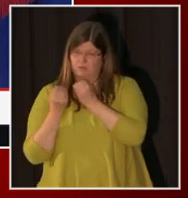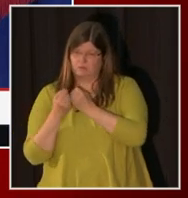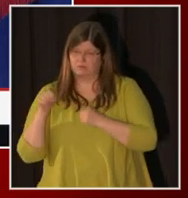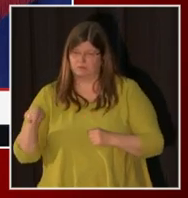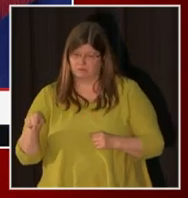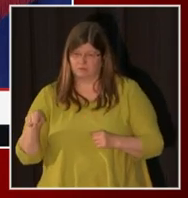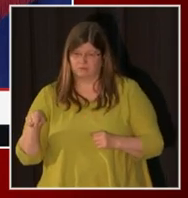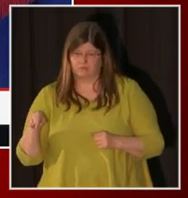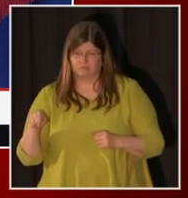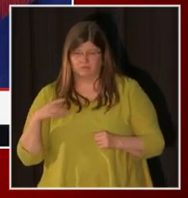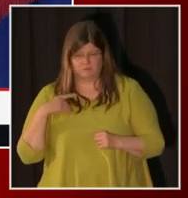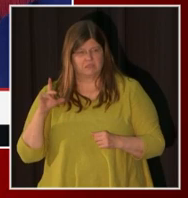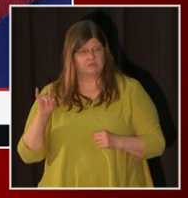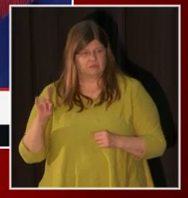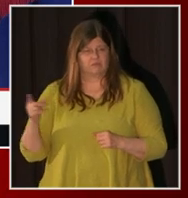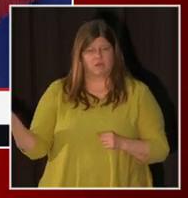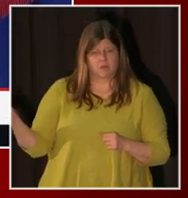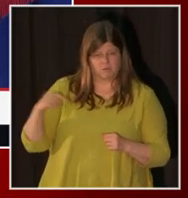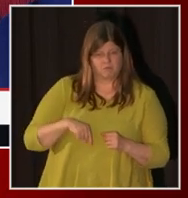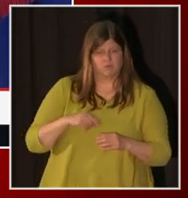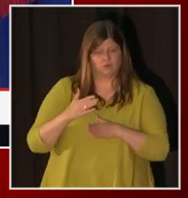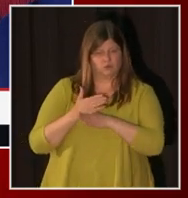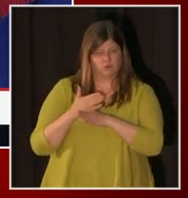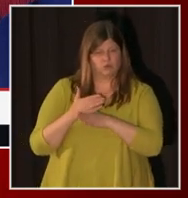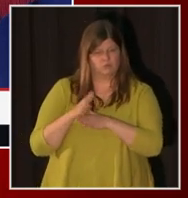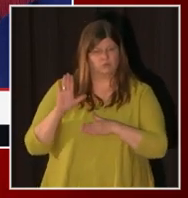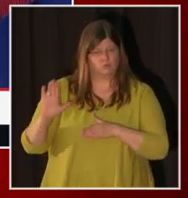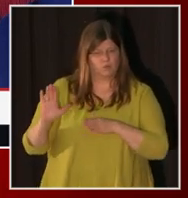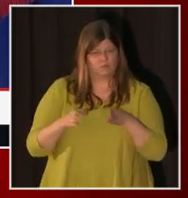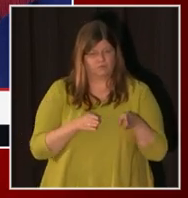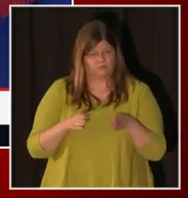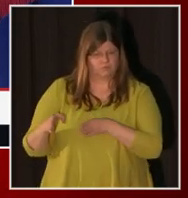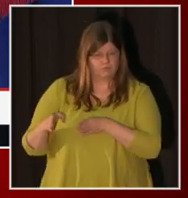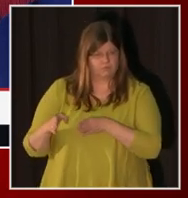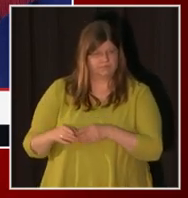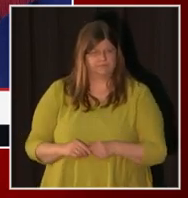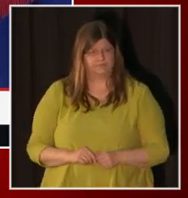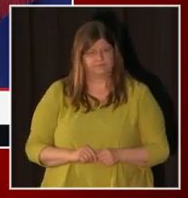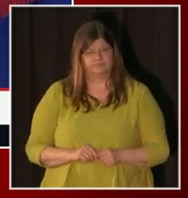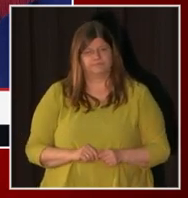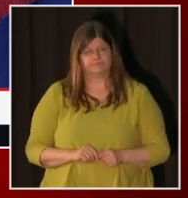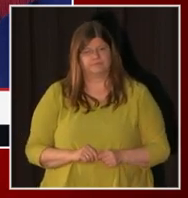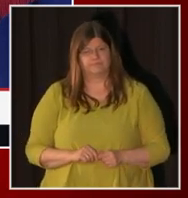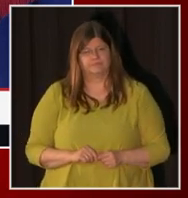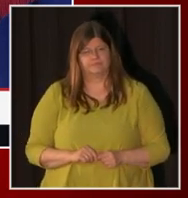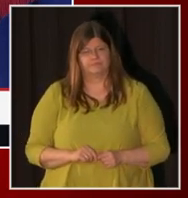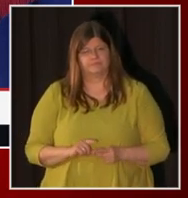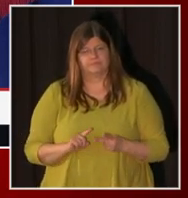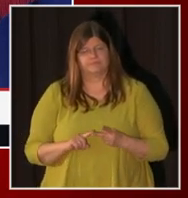times to make clear their plans. I have also